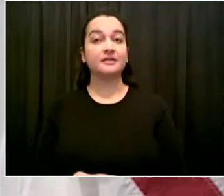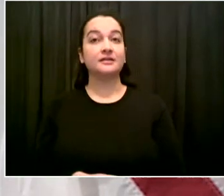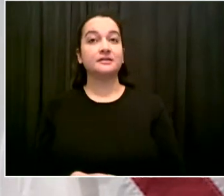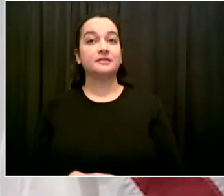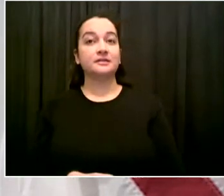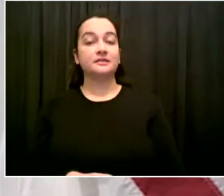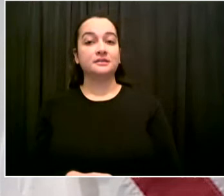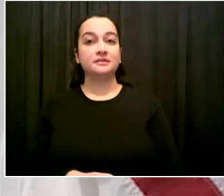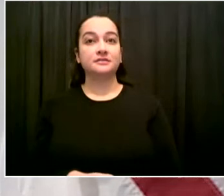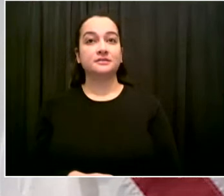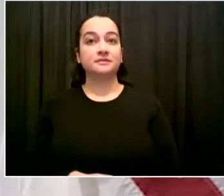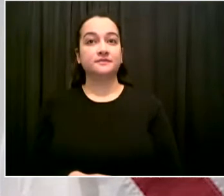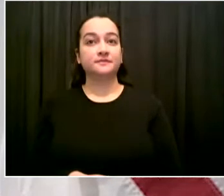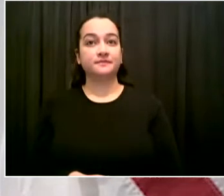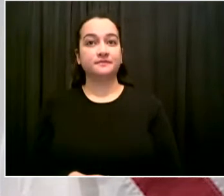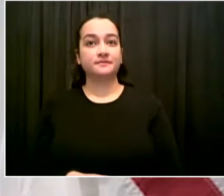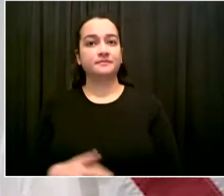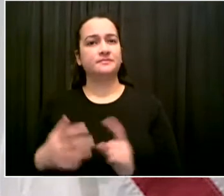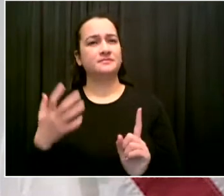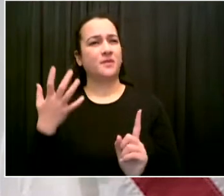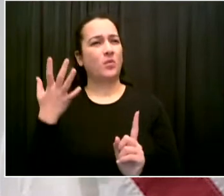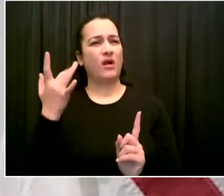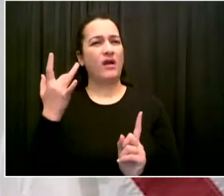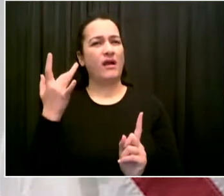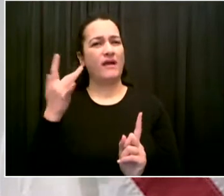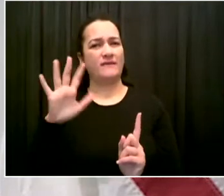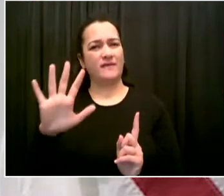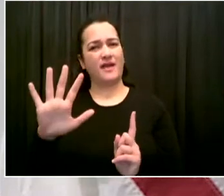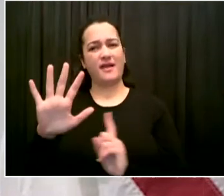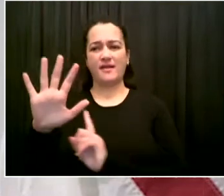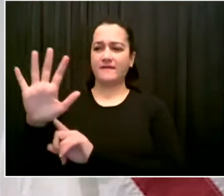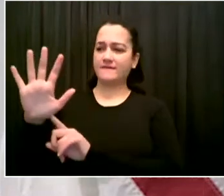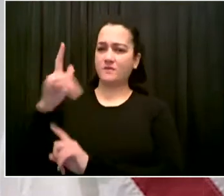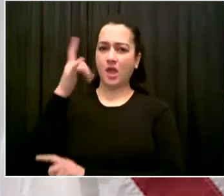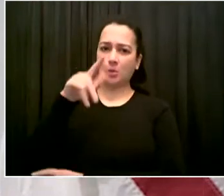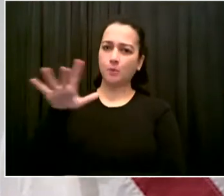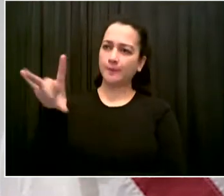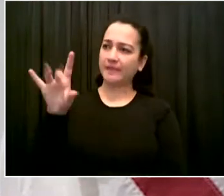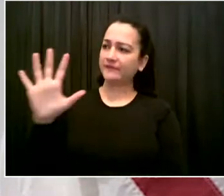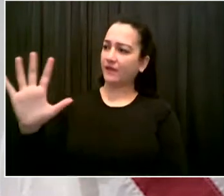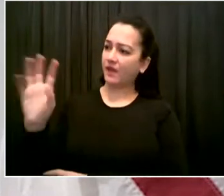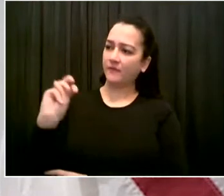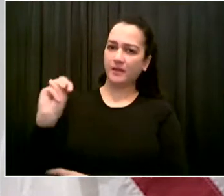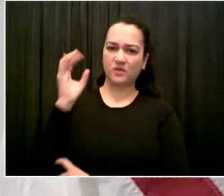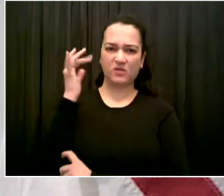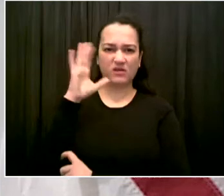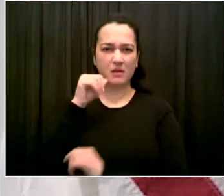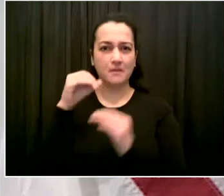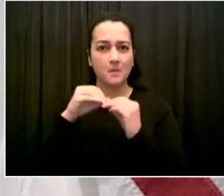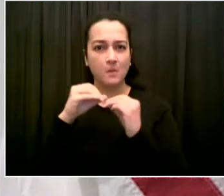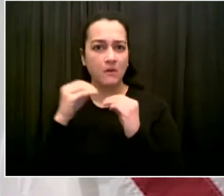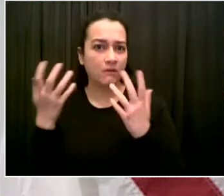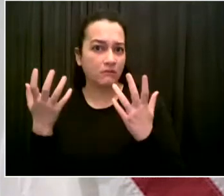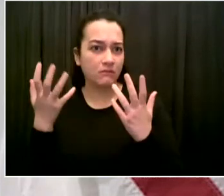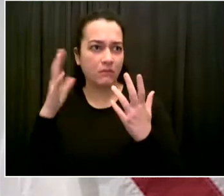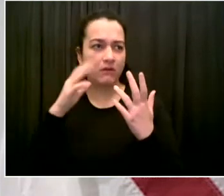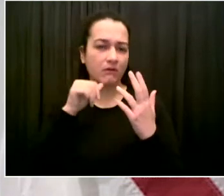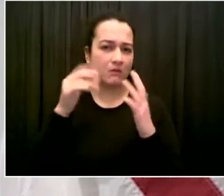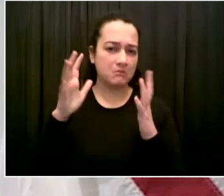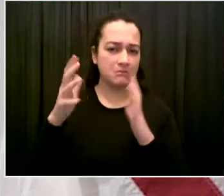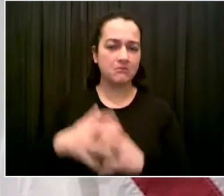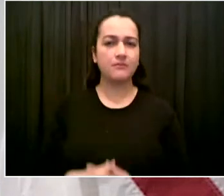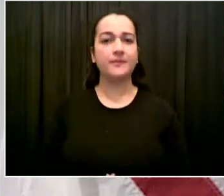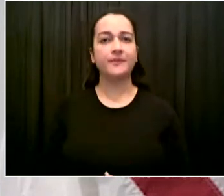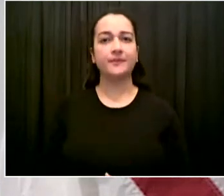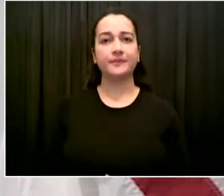change when you hit that milestone? Well, I'll speak to this, and I'd like to get our doctors into the mix here.